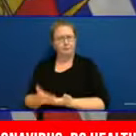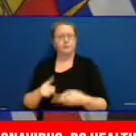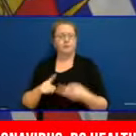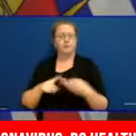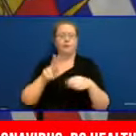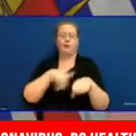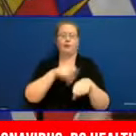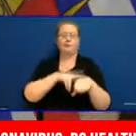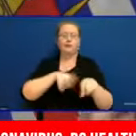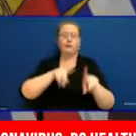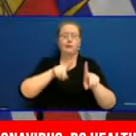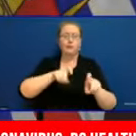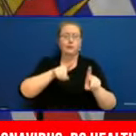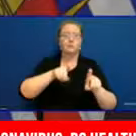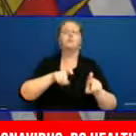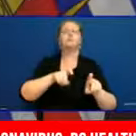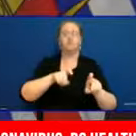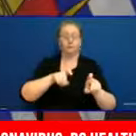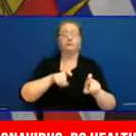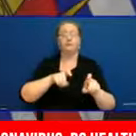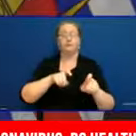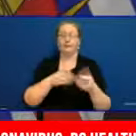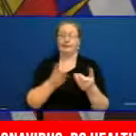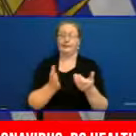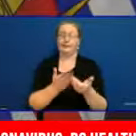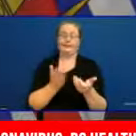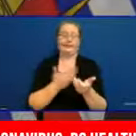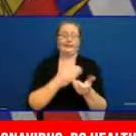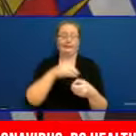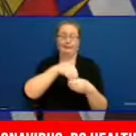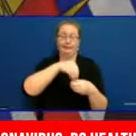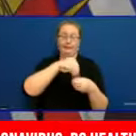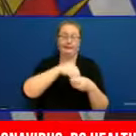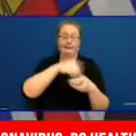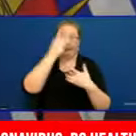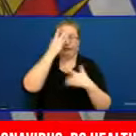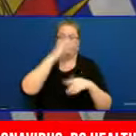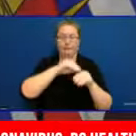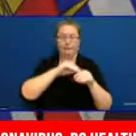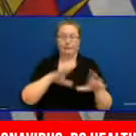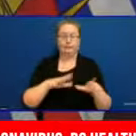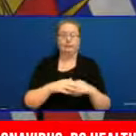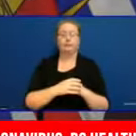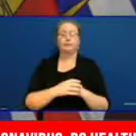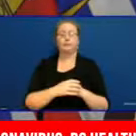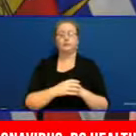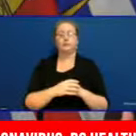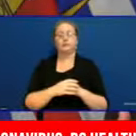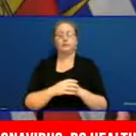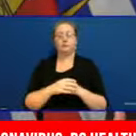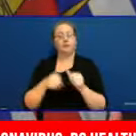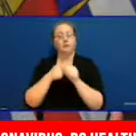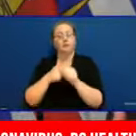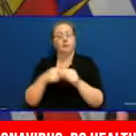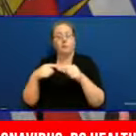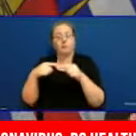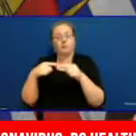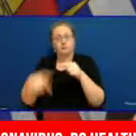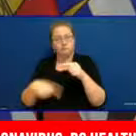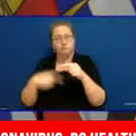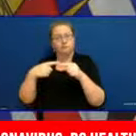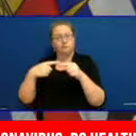as natural experiments around the world that it is transmitted more easily at this time of year. There's a seasonality to